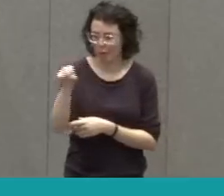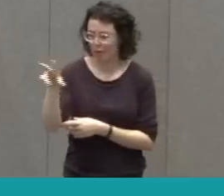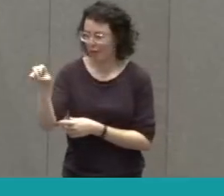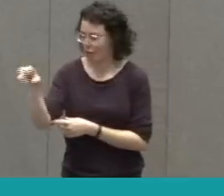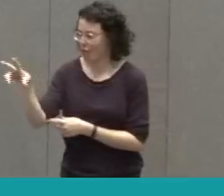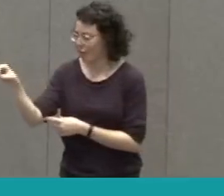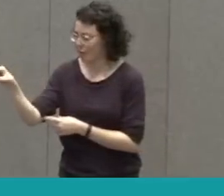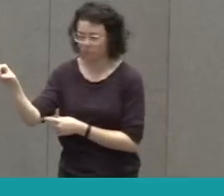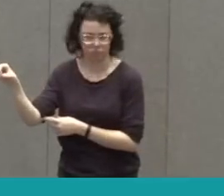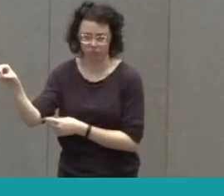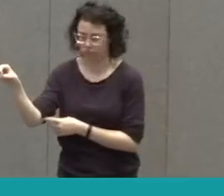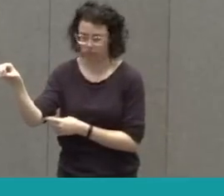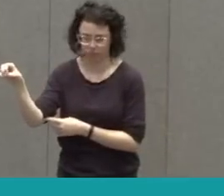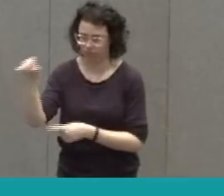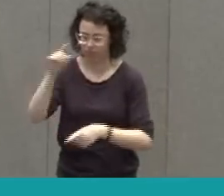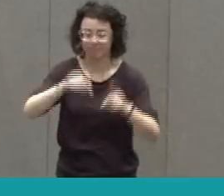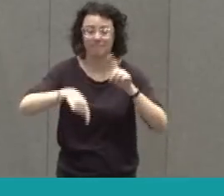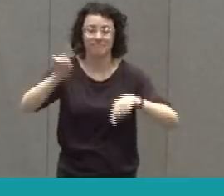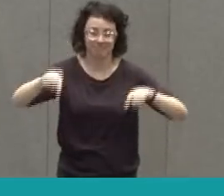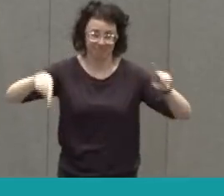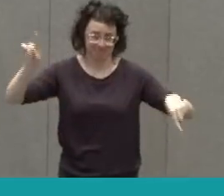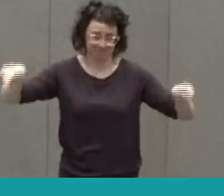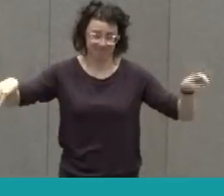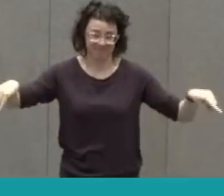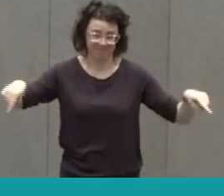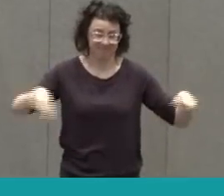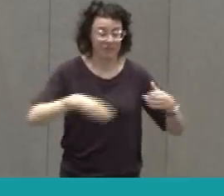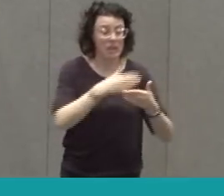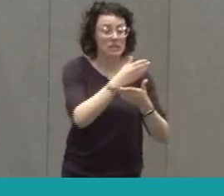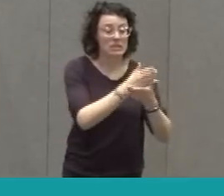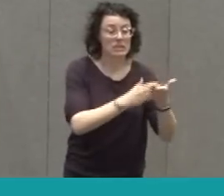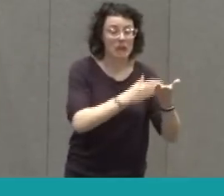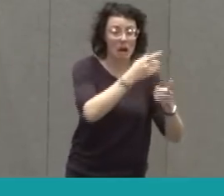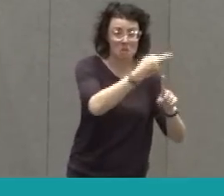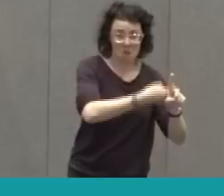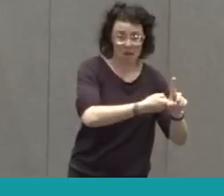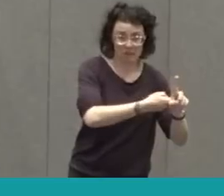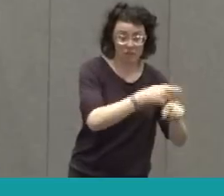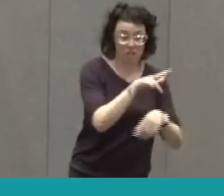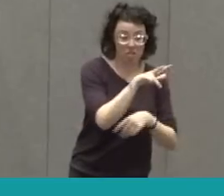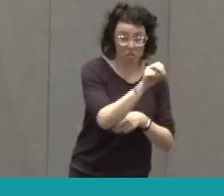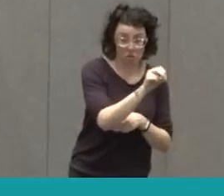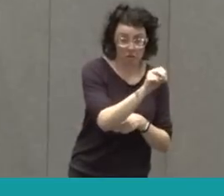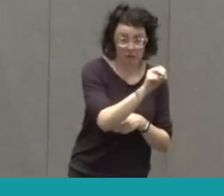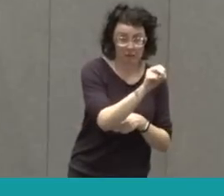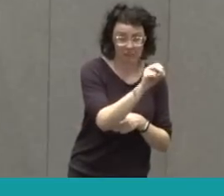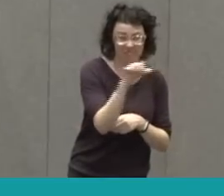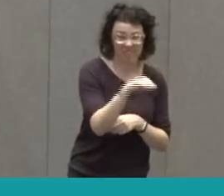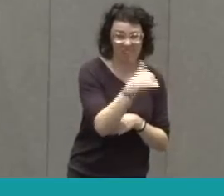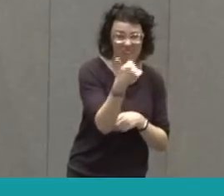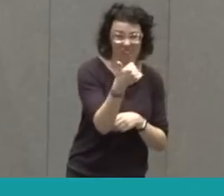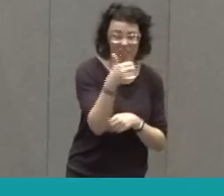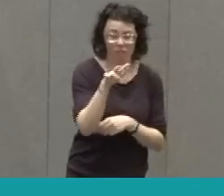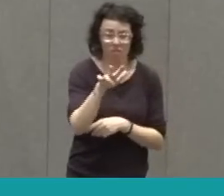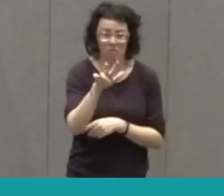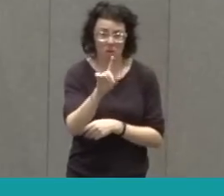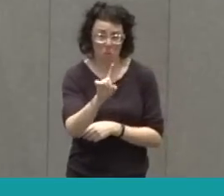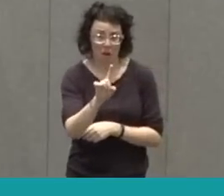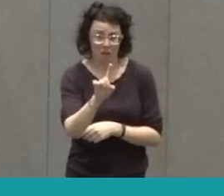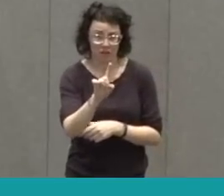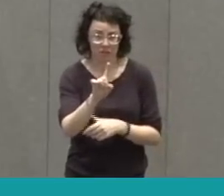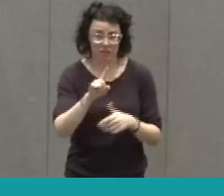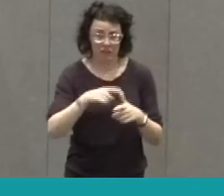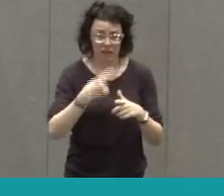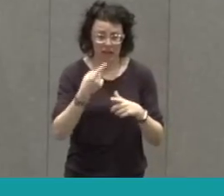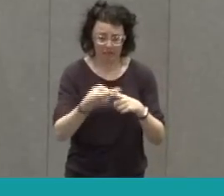We know that some months have 30 days, some months have 31 days, and then we have this